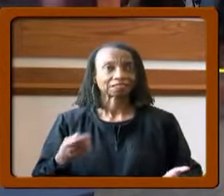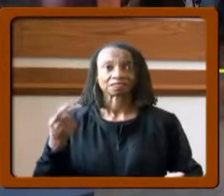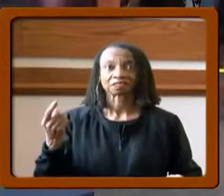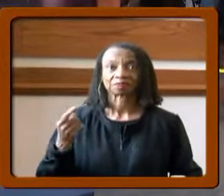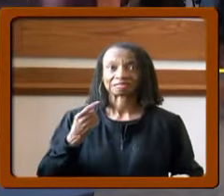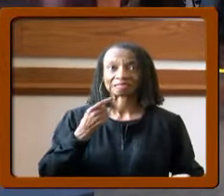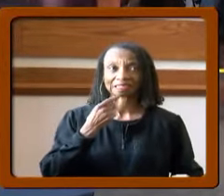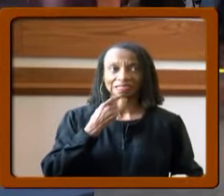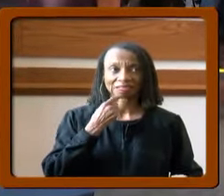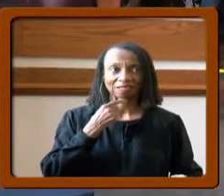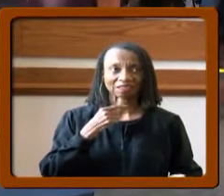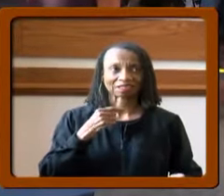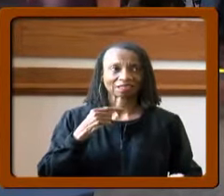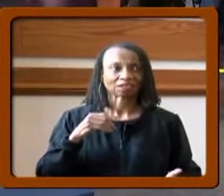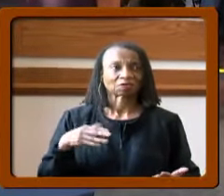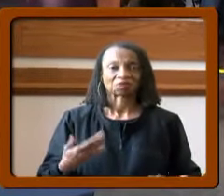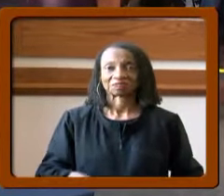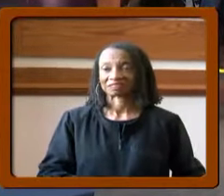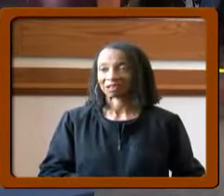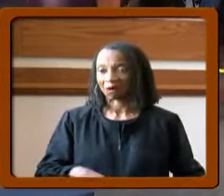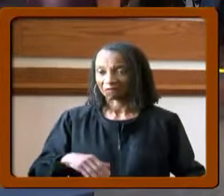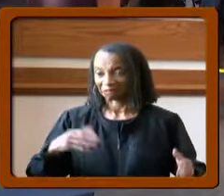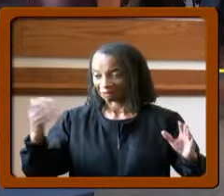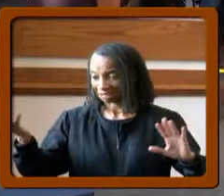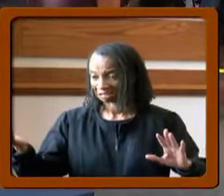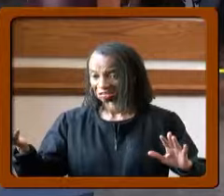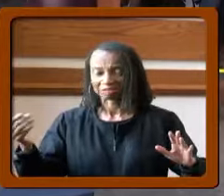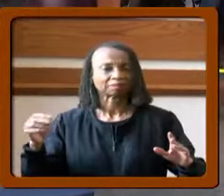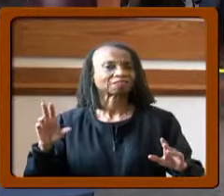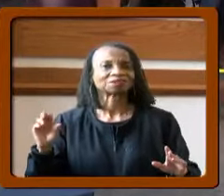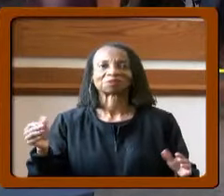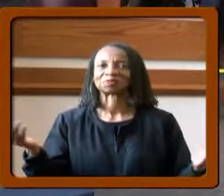Somebody said it was all over, but we're standing here